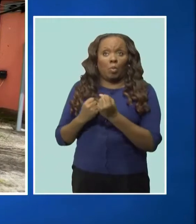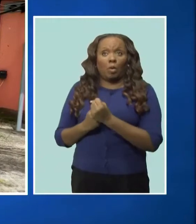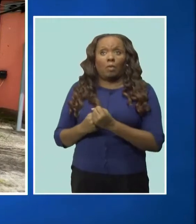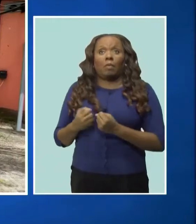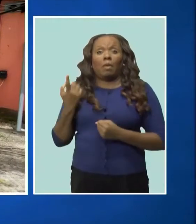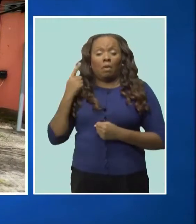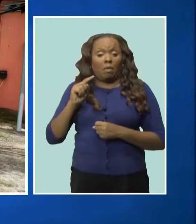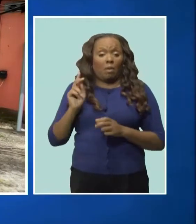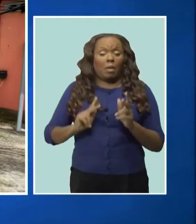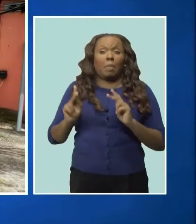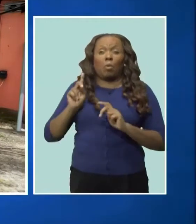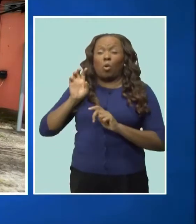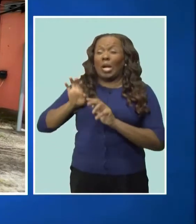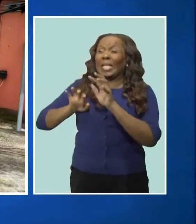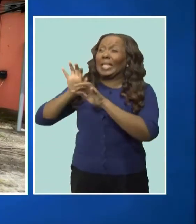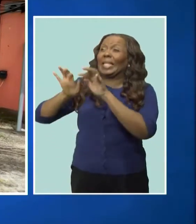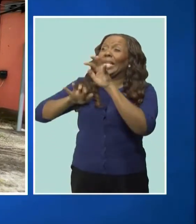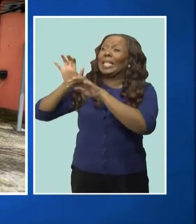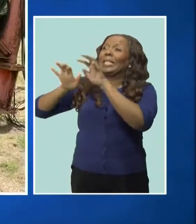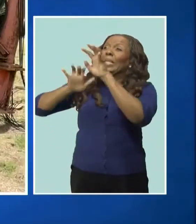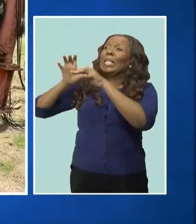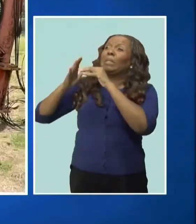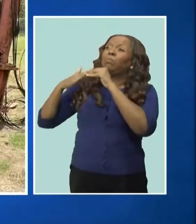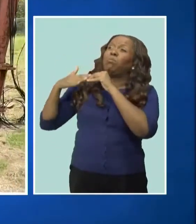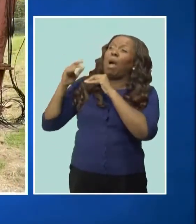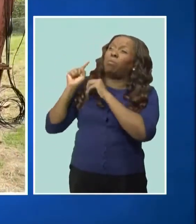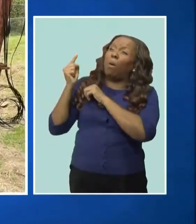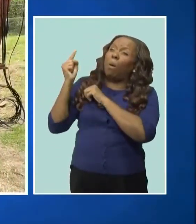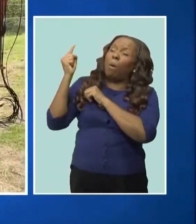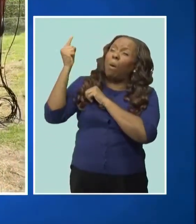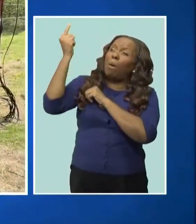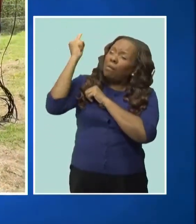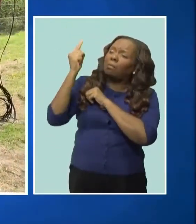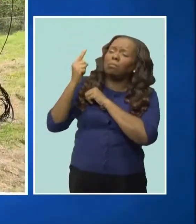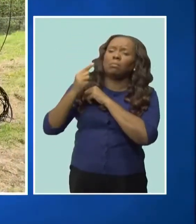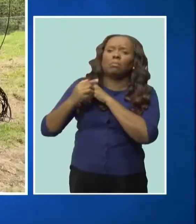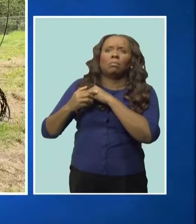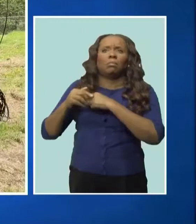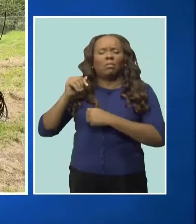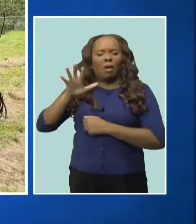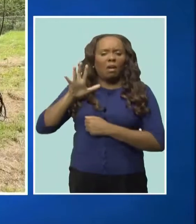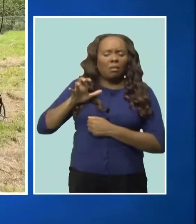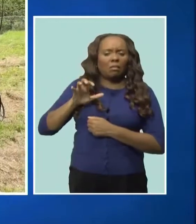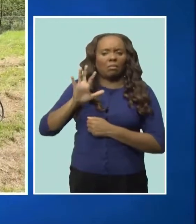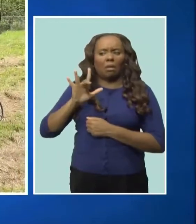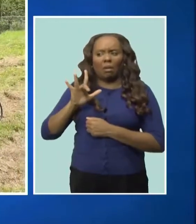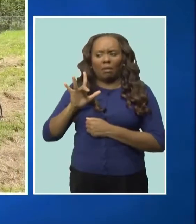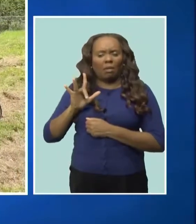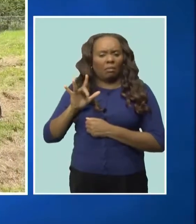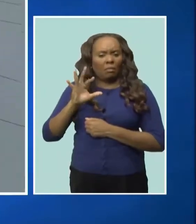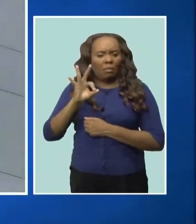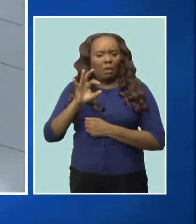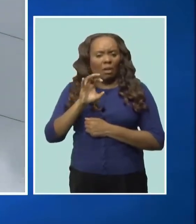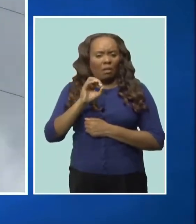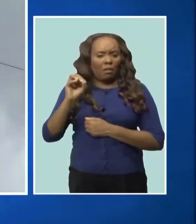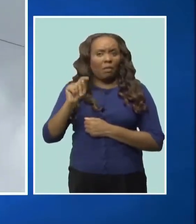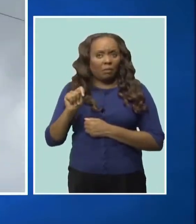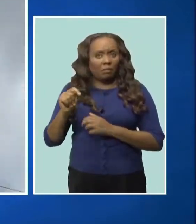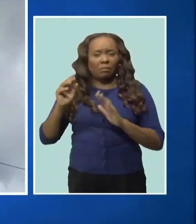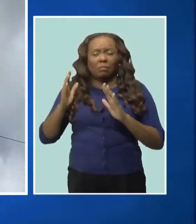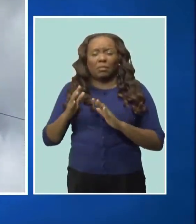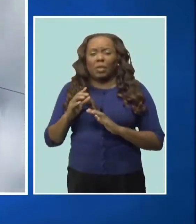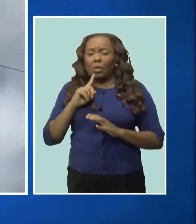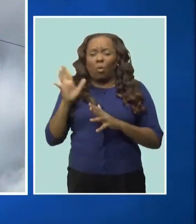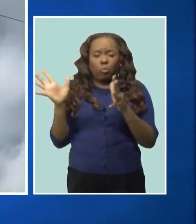riggers, those climbing over 400 feet of the 520-foot transmission tower, braving high